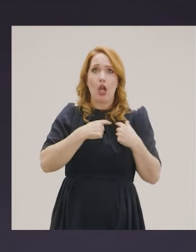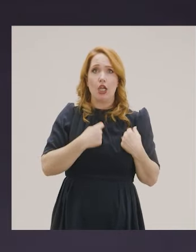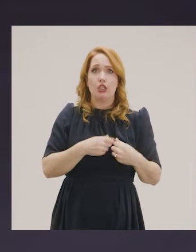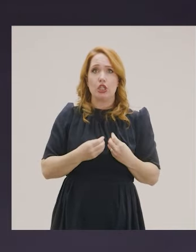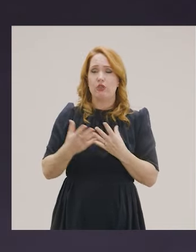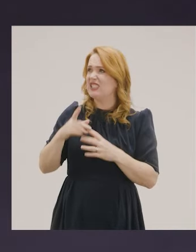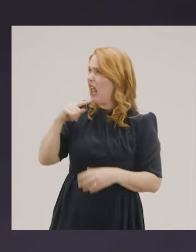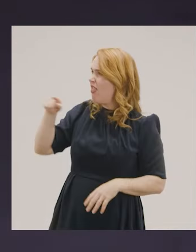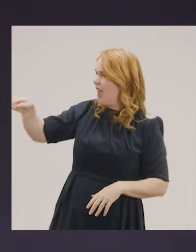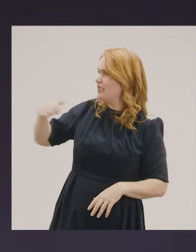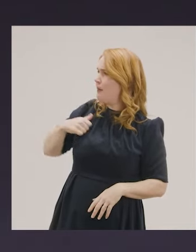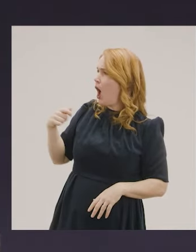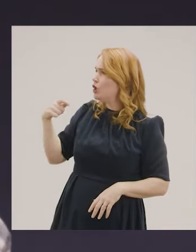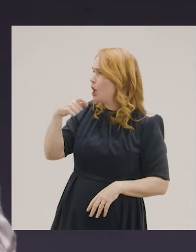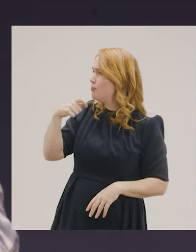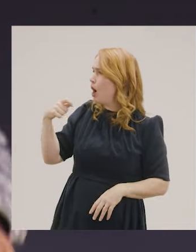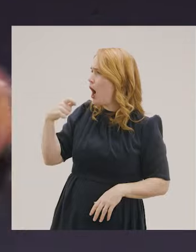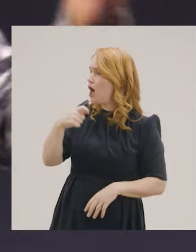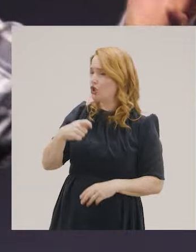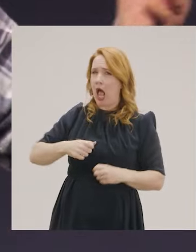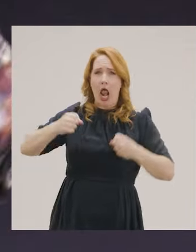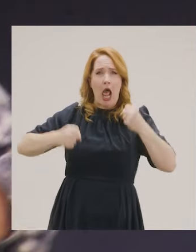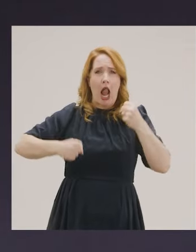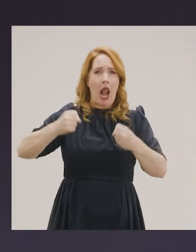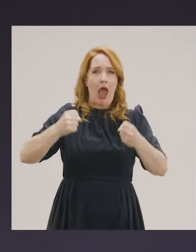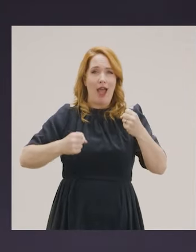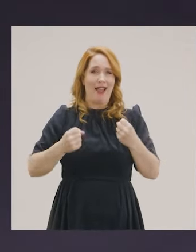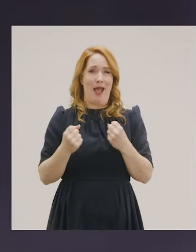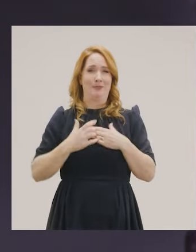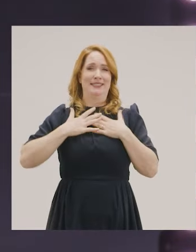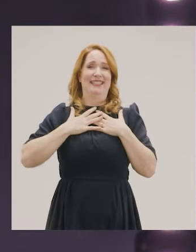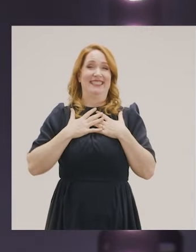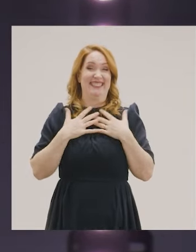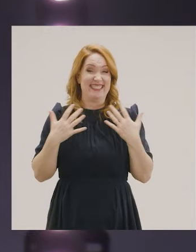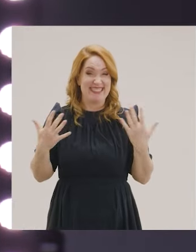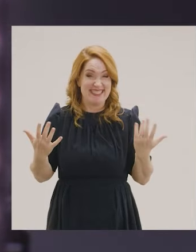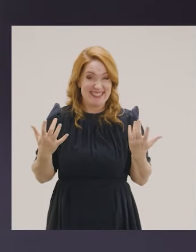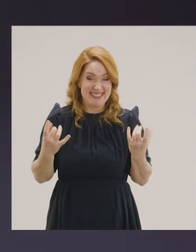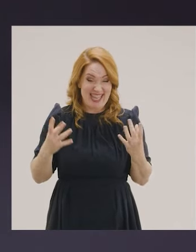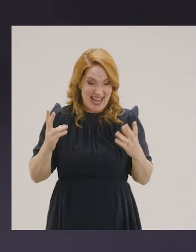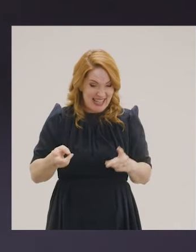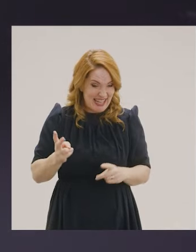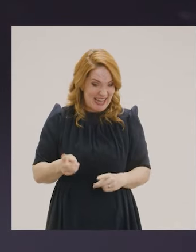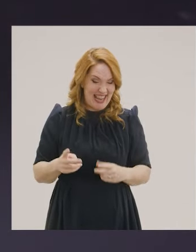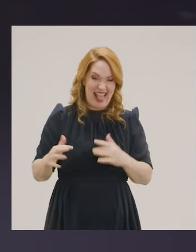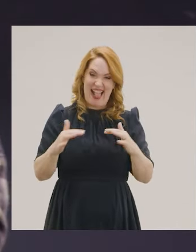said, that's my toothbrush! And then we'll start the whole thing over again.